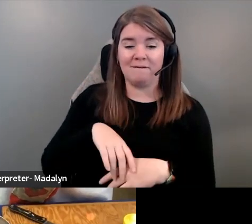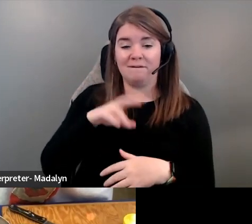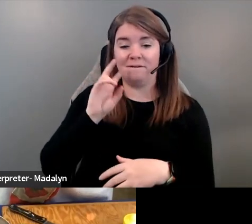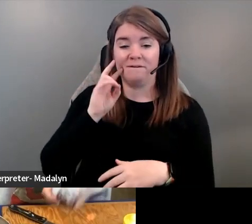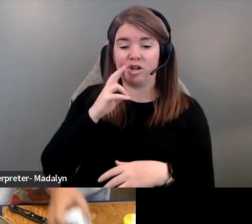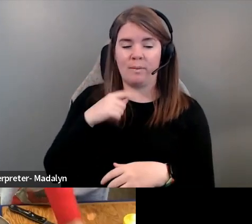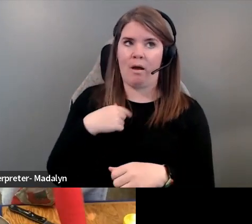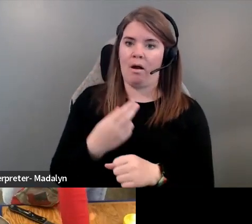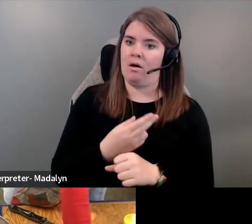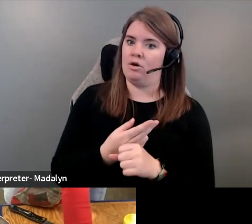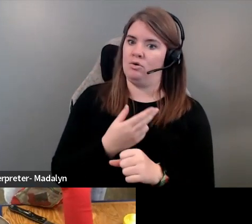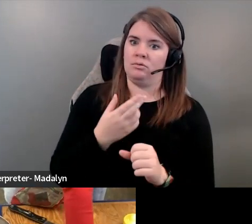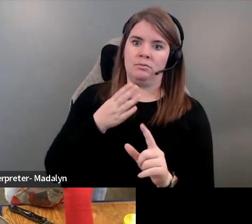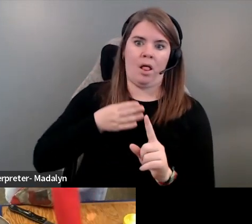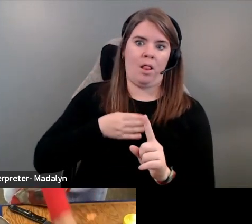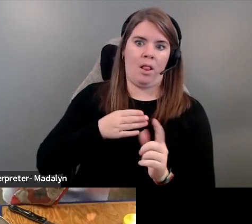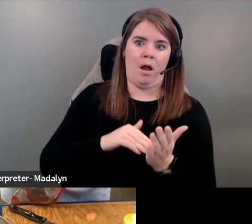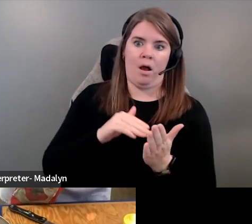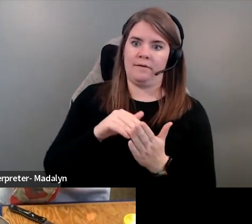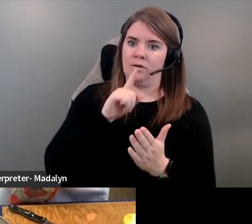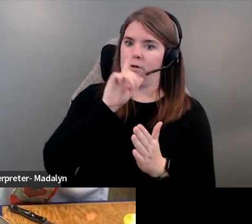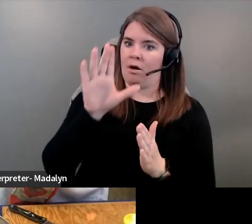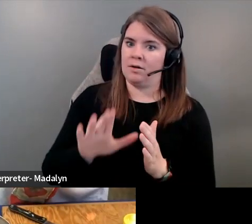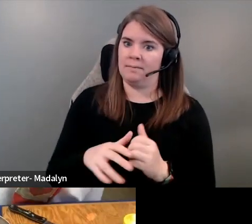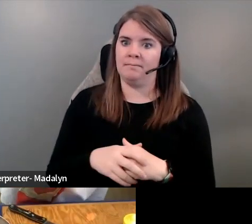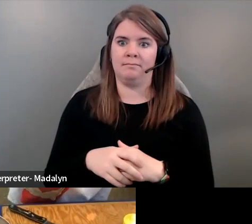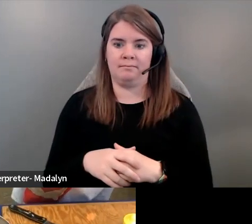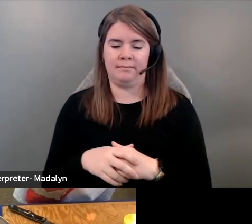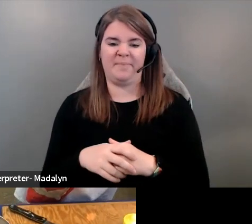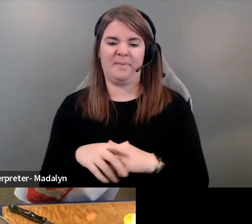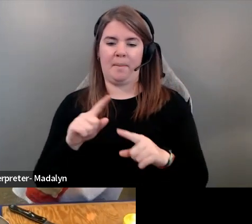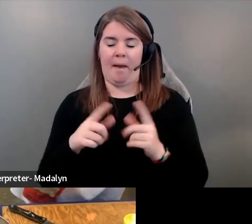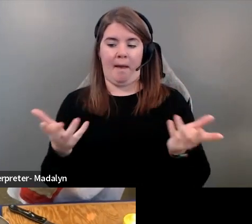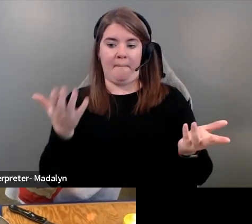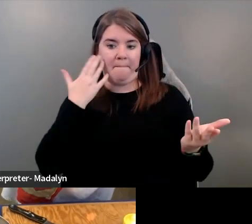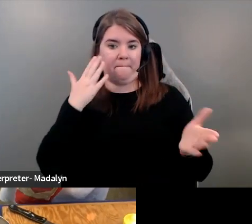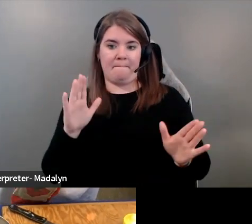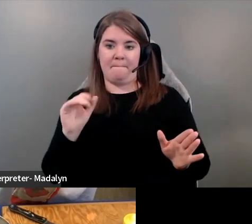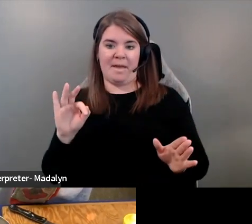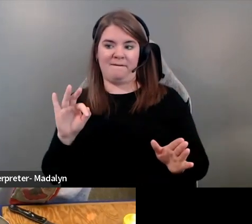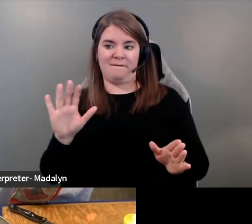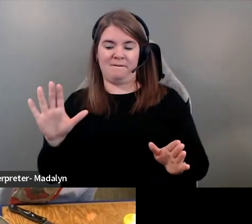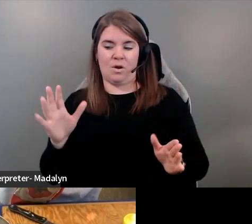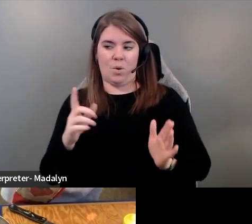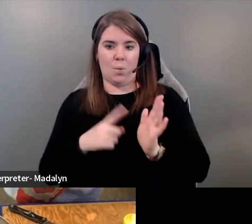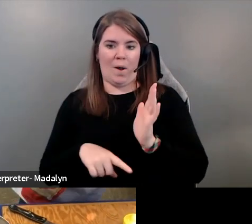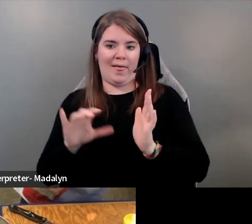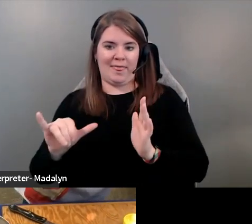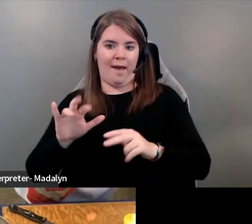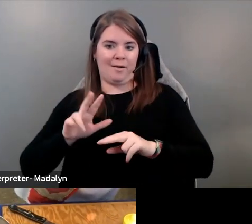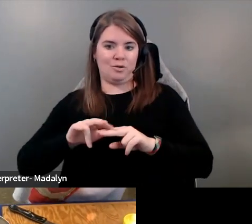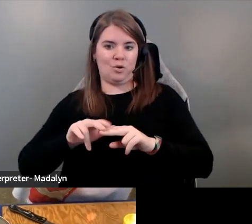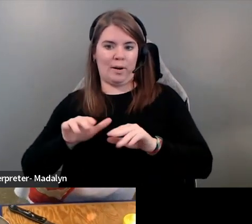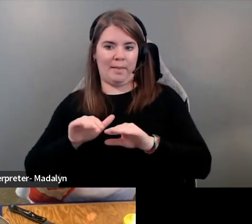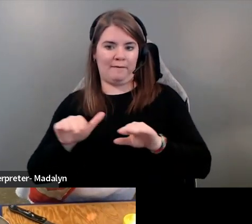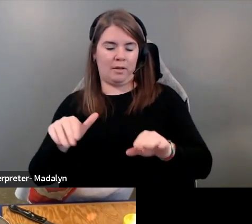just about everything. It's an awesome product to cook with, but I haven't looked to see what their sodium level was as well.